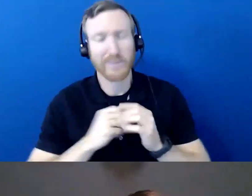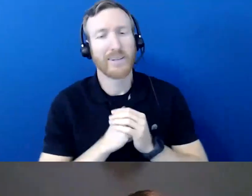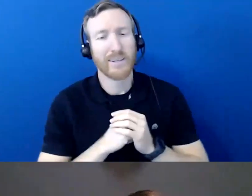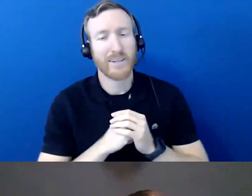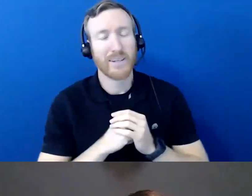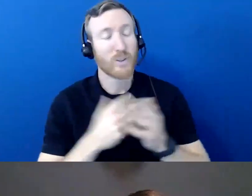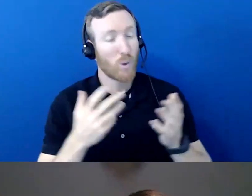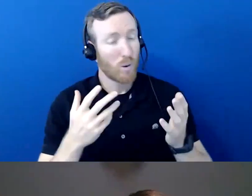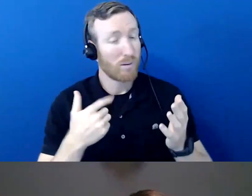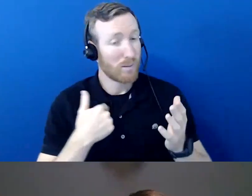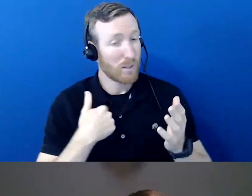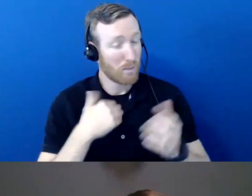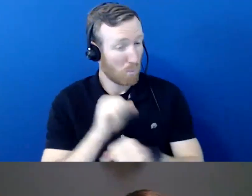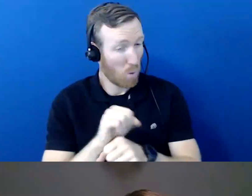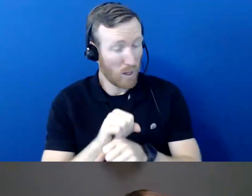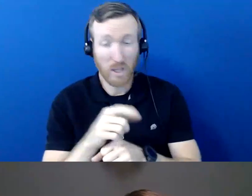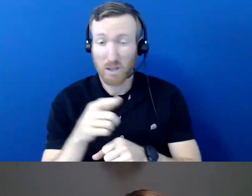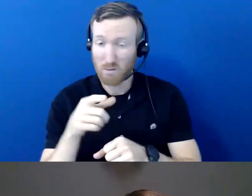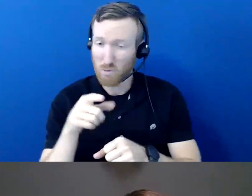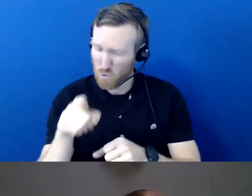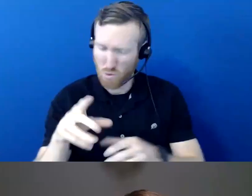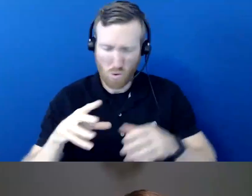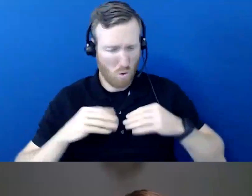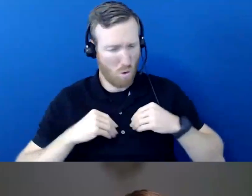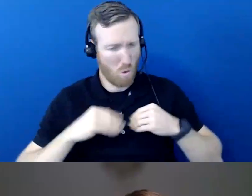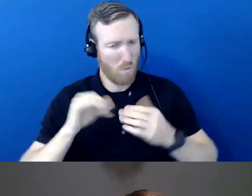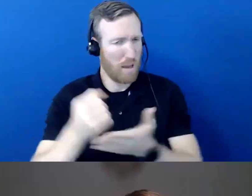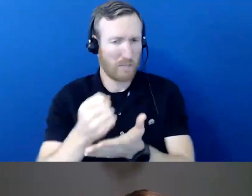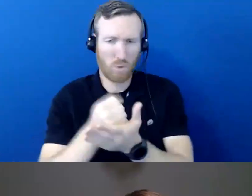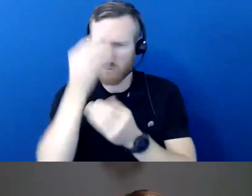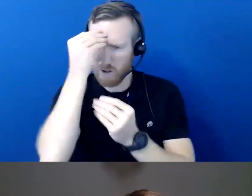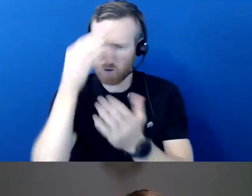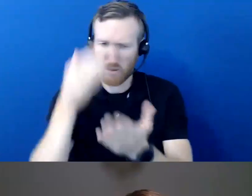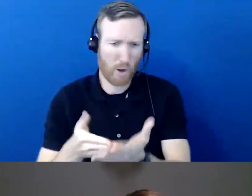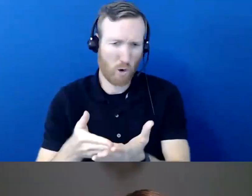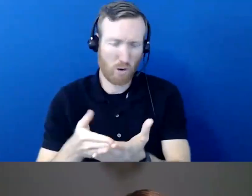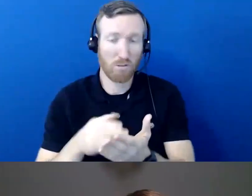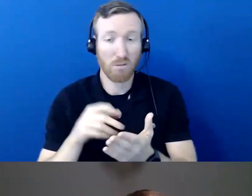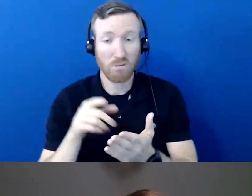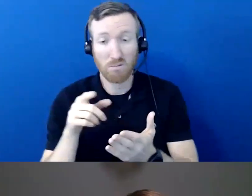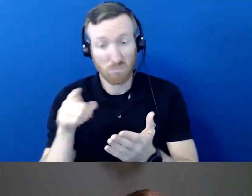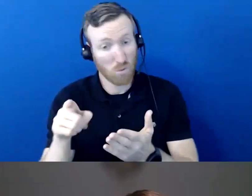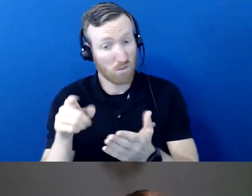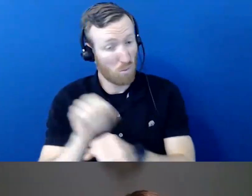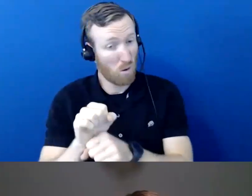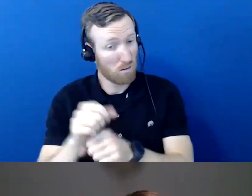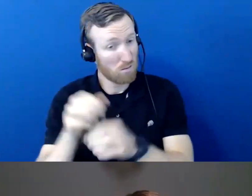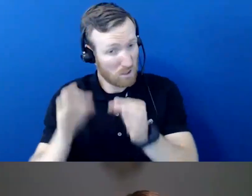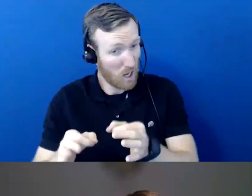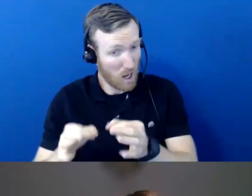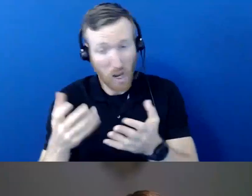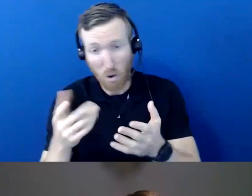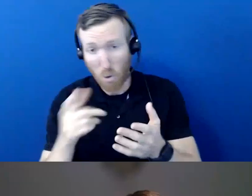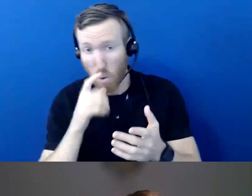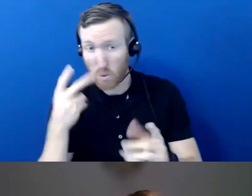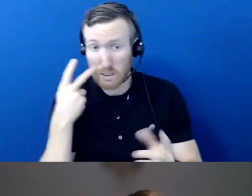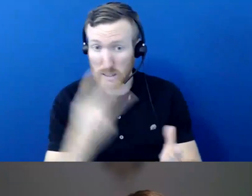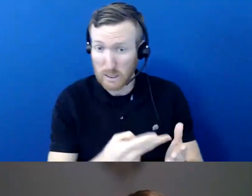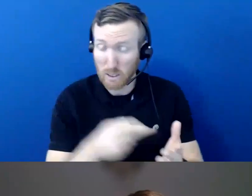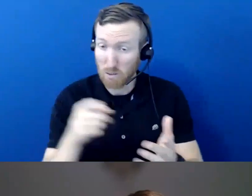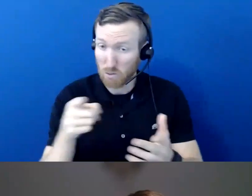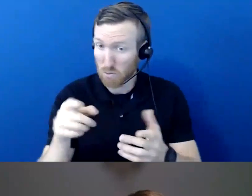problem. the employee, you own the information contained in the passport, so you can decide who has permission to see it. You can choose to fill